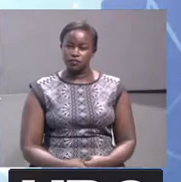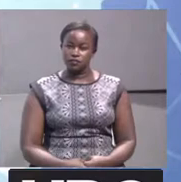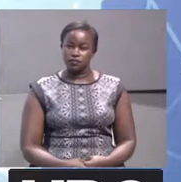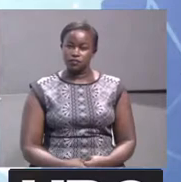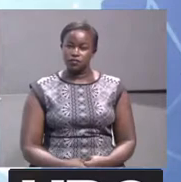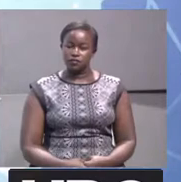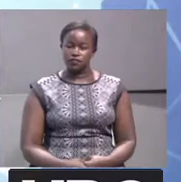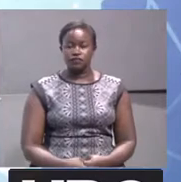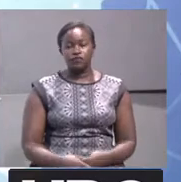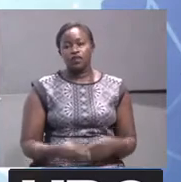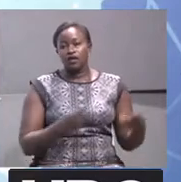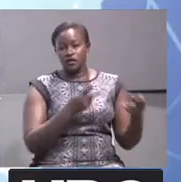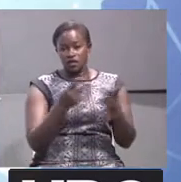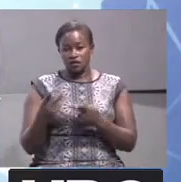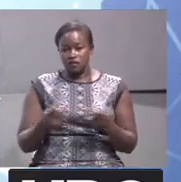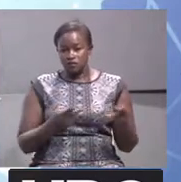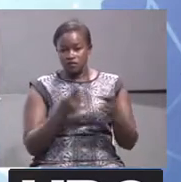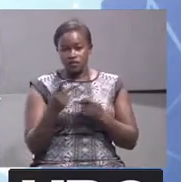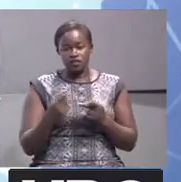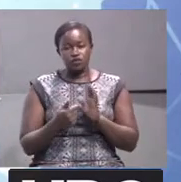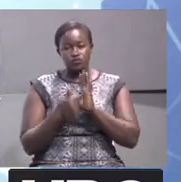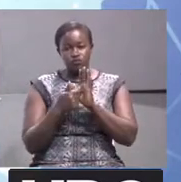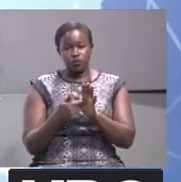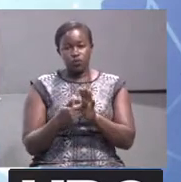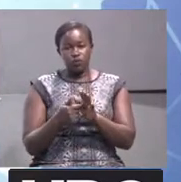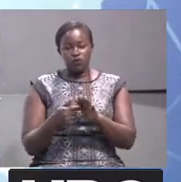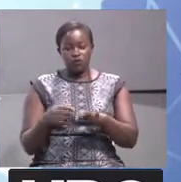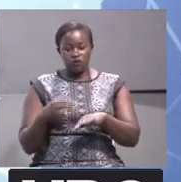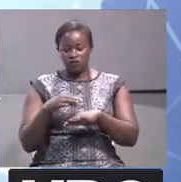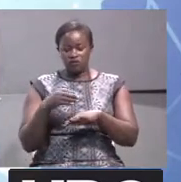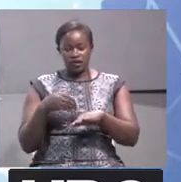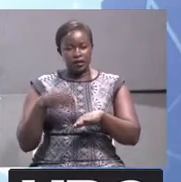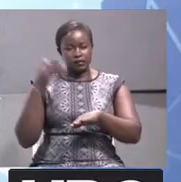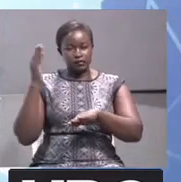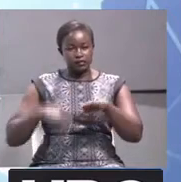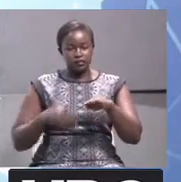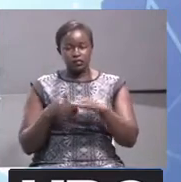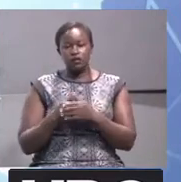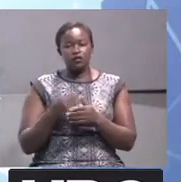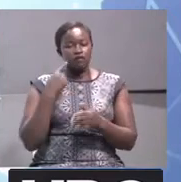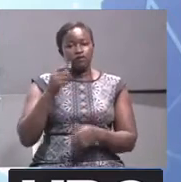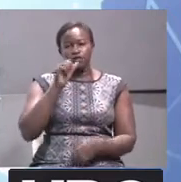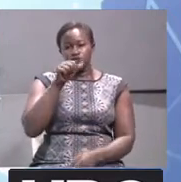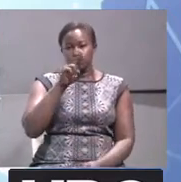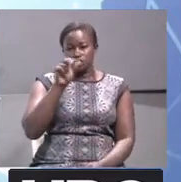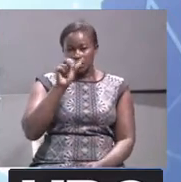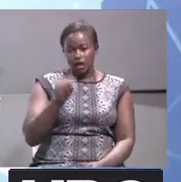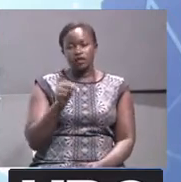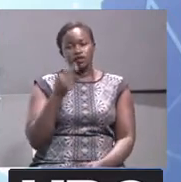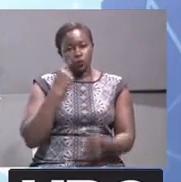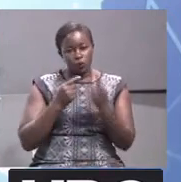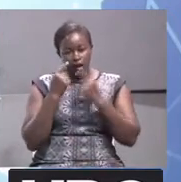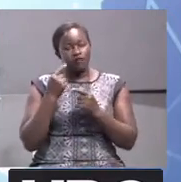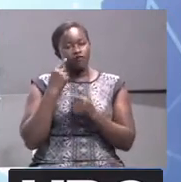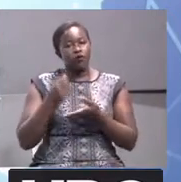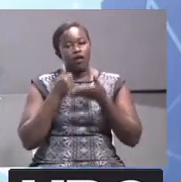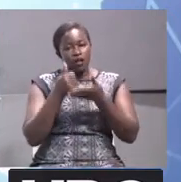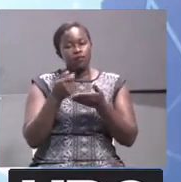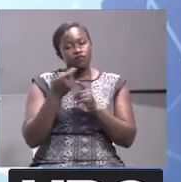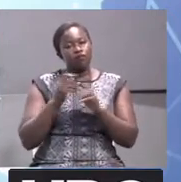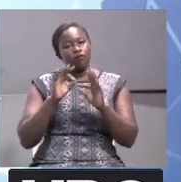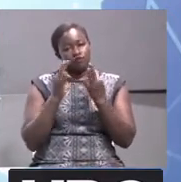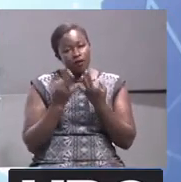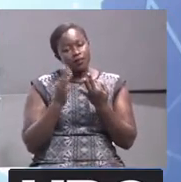The video showing the cut fingers of the deceased Susan Magara crying for help from her relative